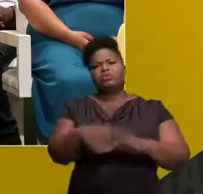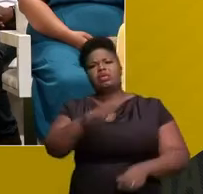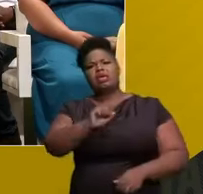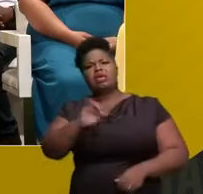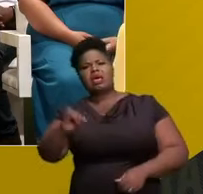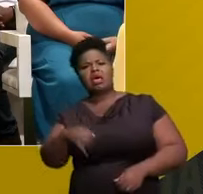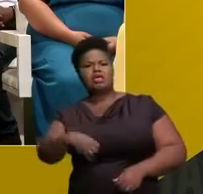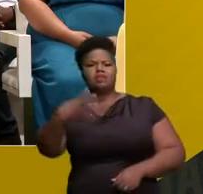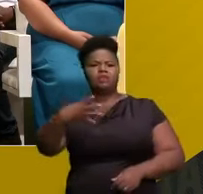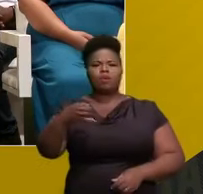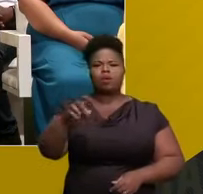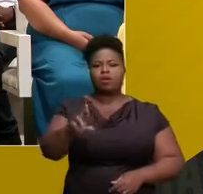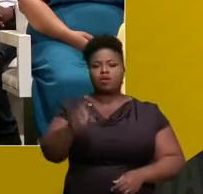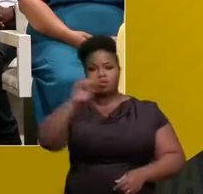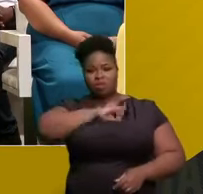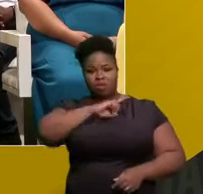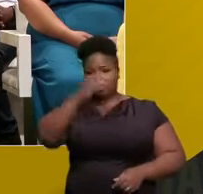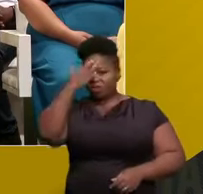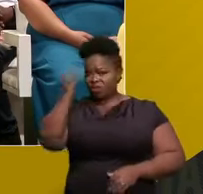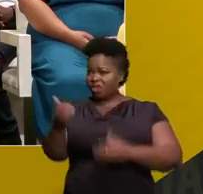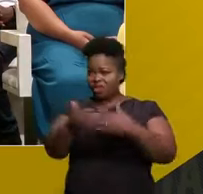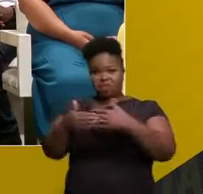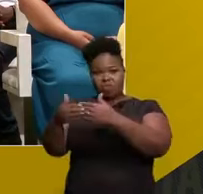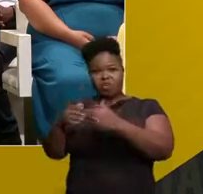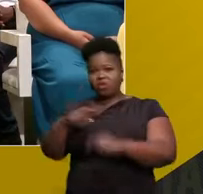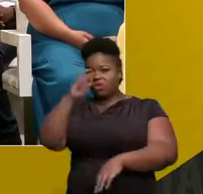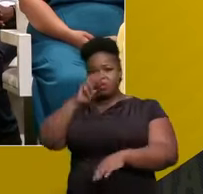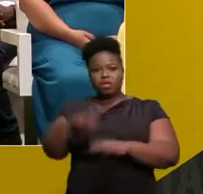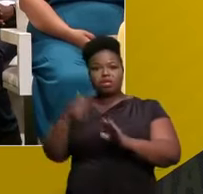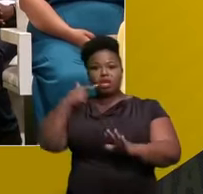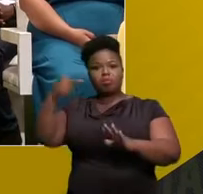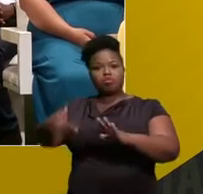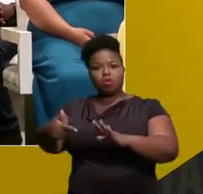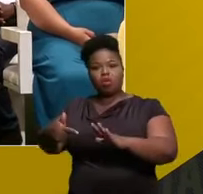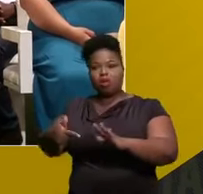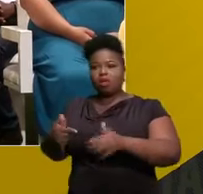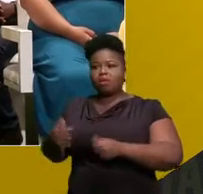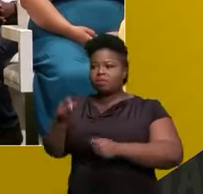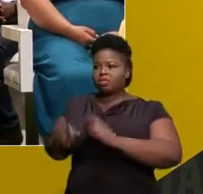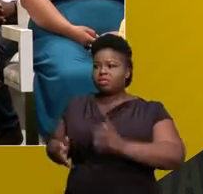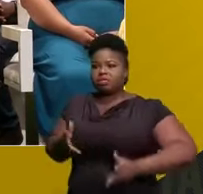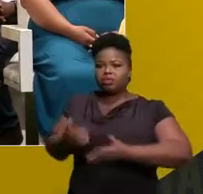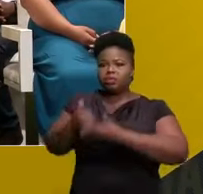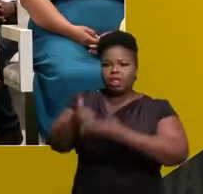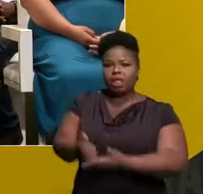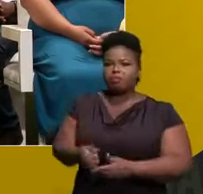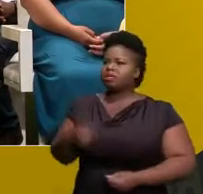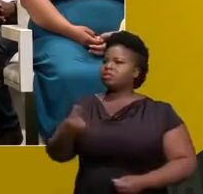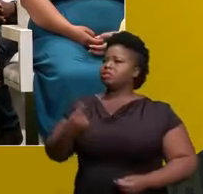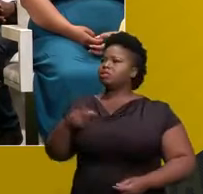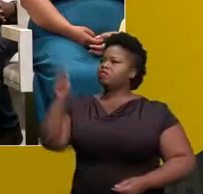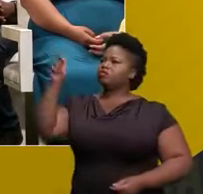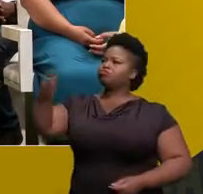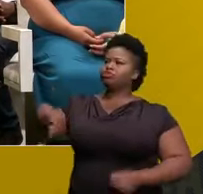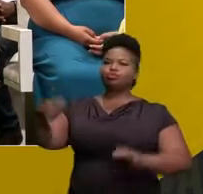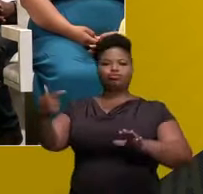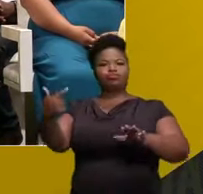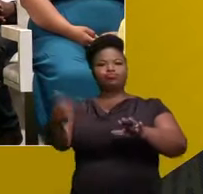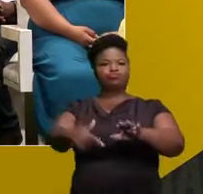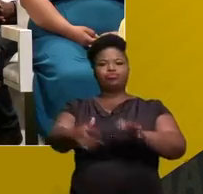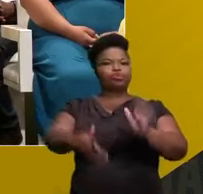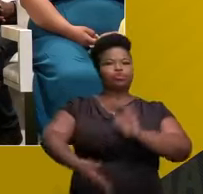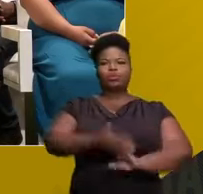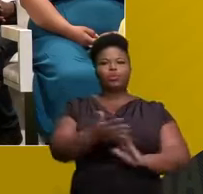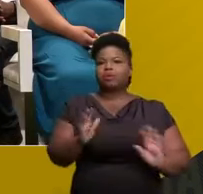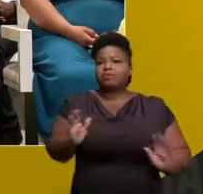tala mereko. Rashiba ko America, you don't even need a petrol attendant anymore. Uchele petrol. Ufika u swipe katiago. Uchele petrol.